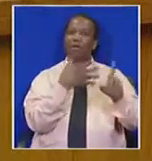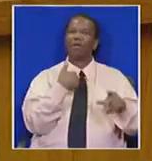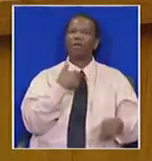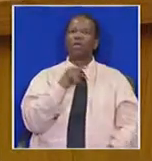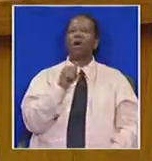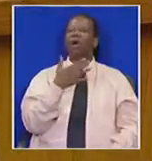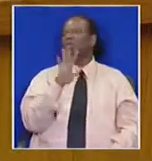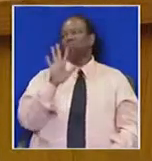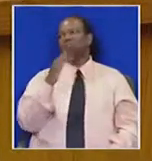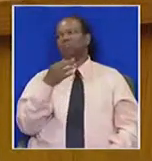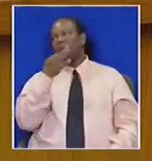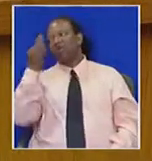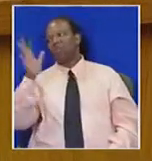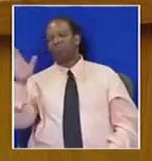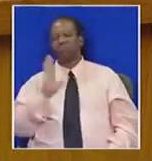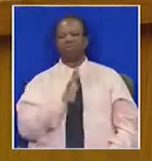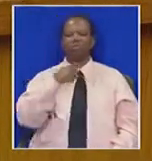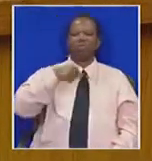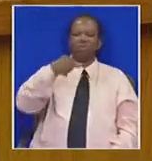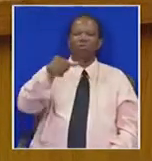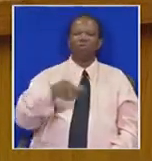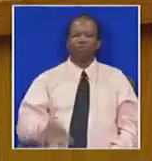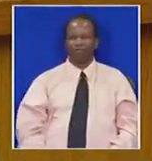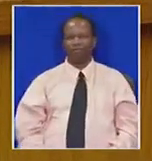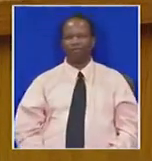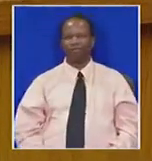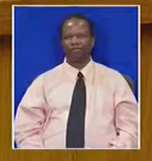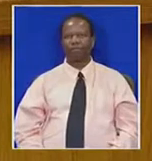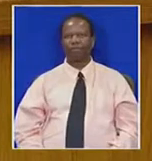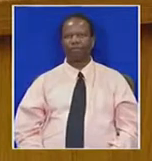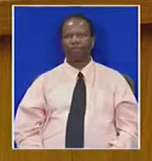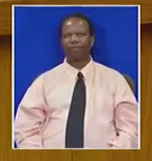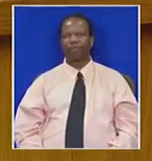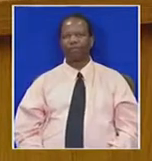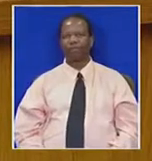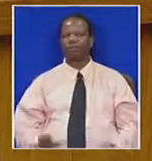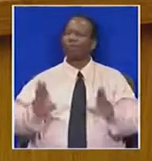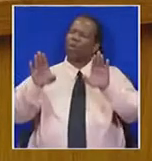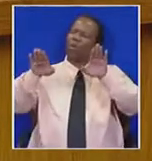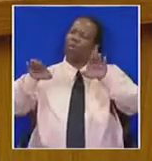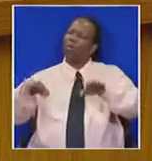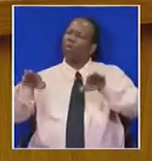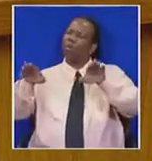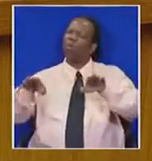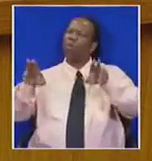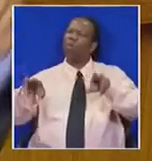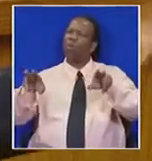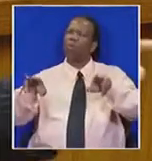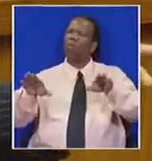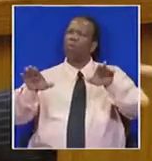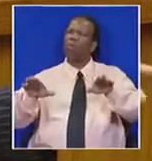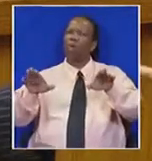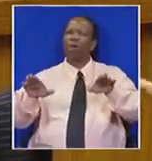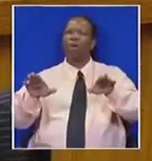to that, but let me proceed. Because Order. The